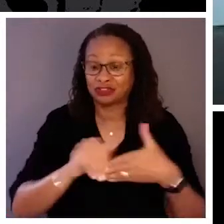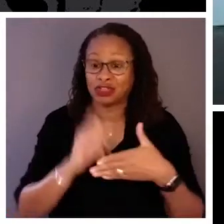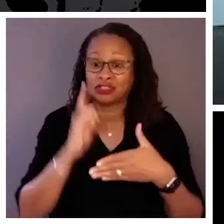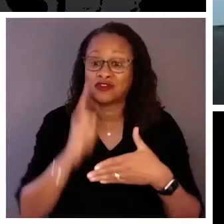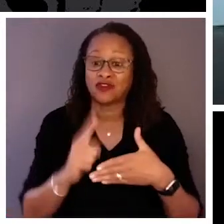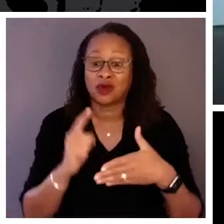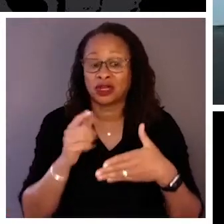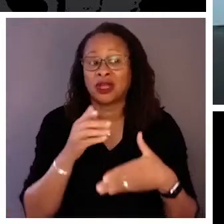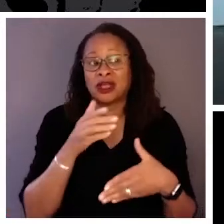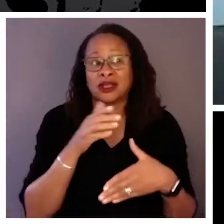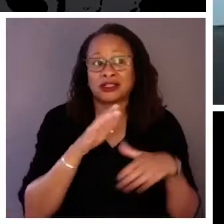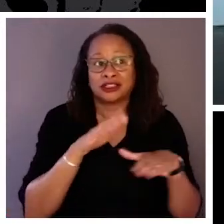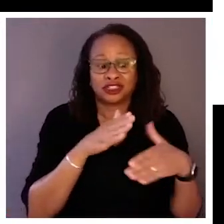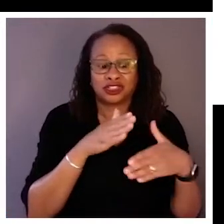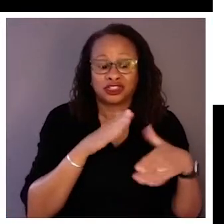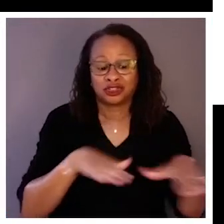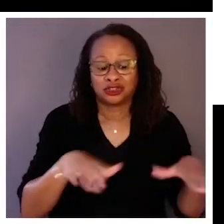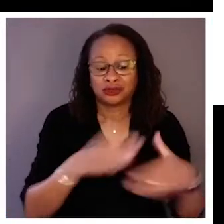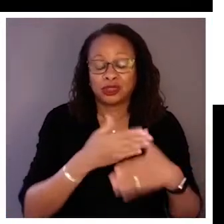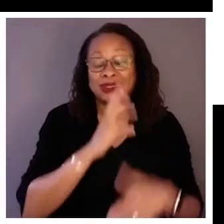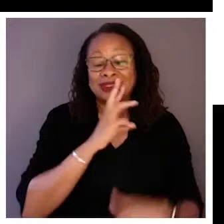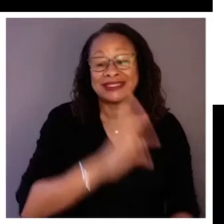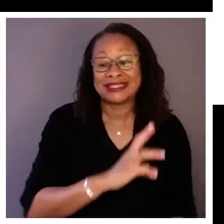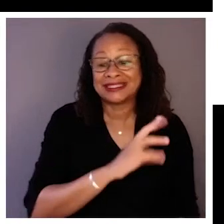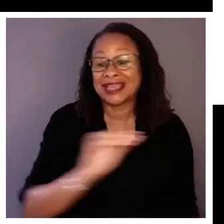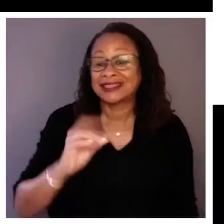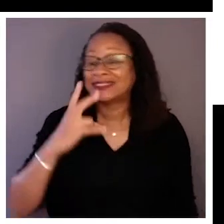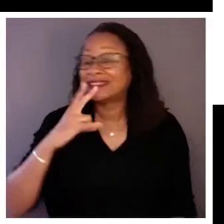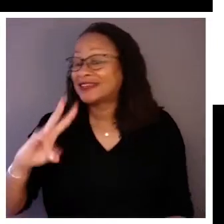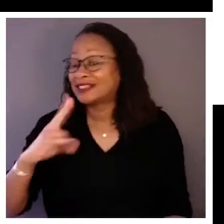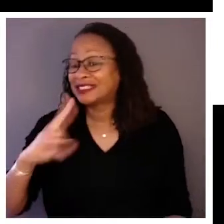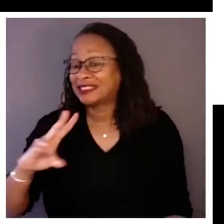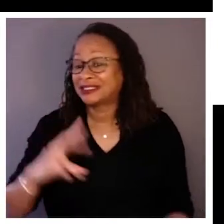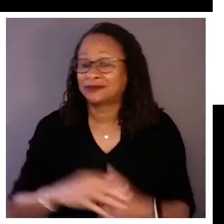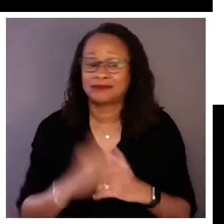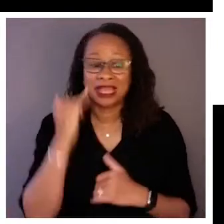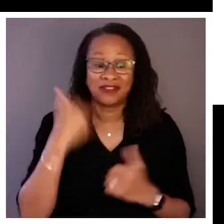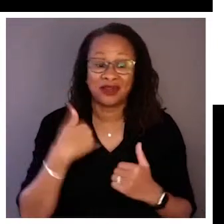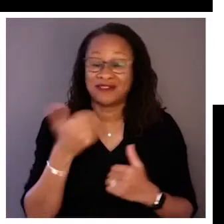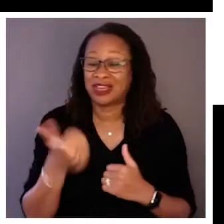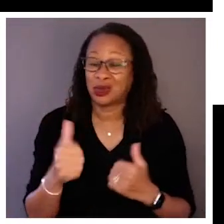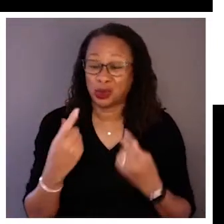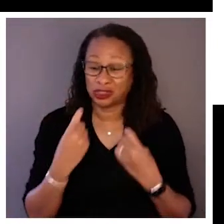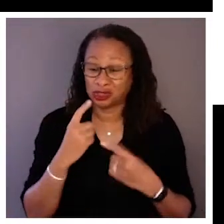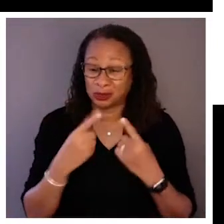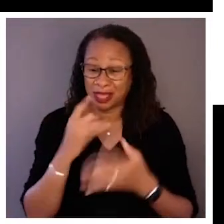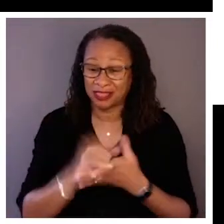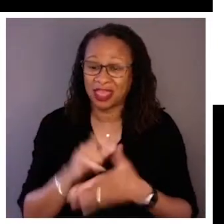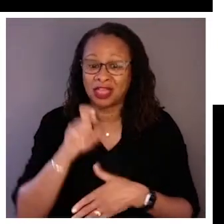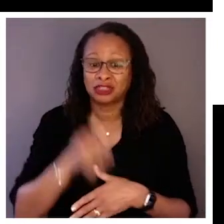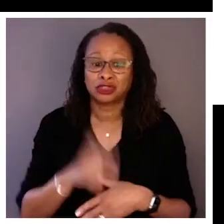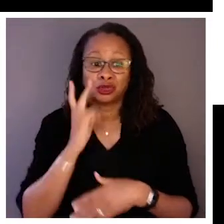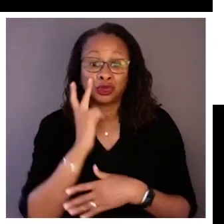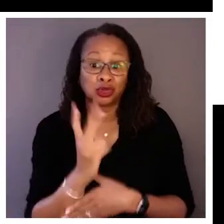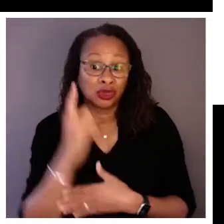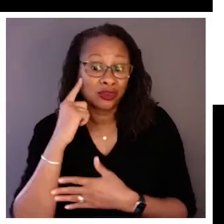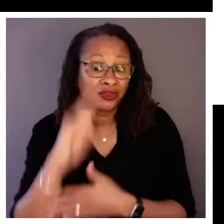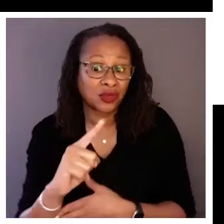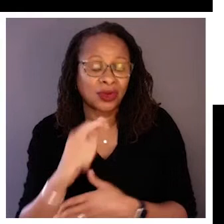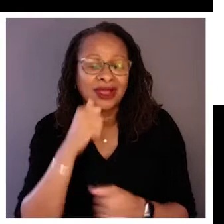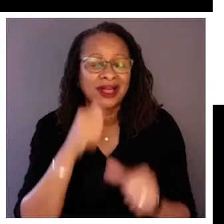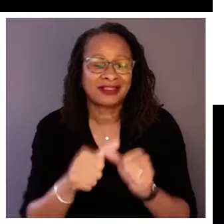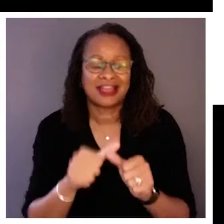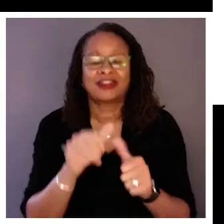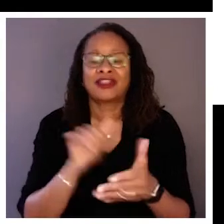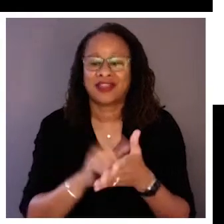between 6 and 17. If you have any questions about that, you should look for a letter that's coming to